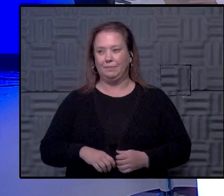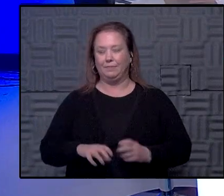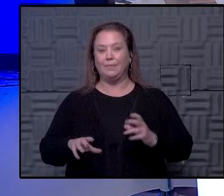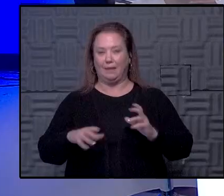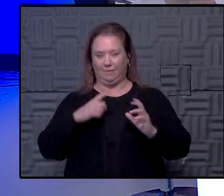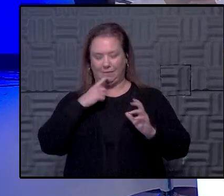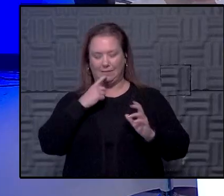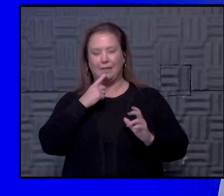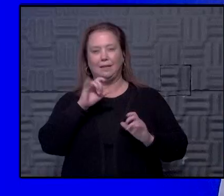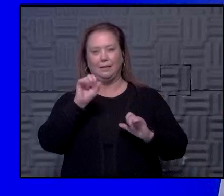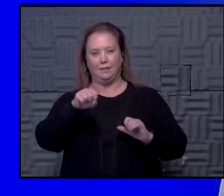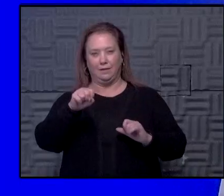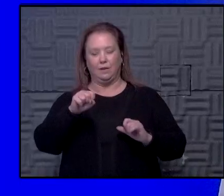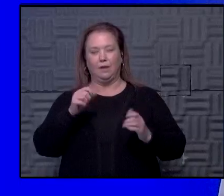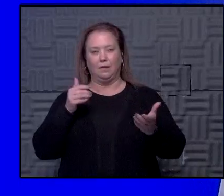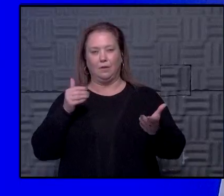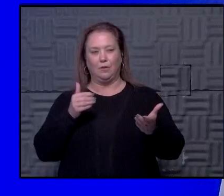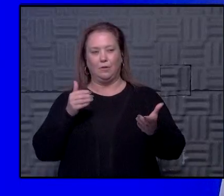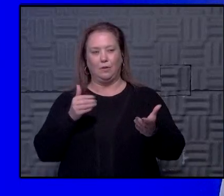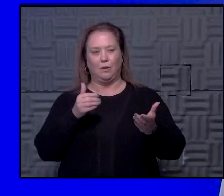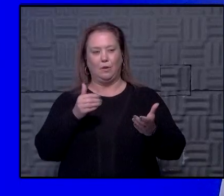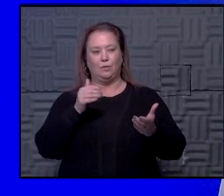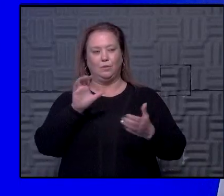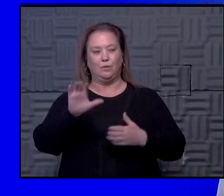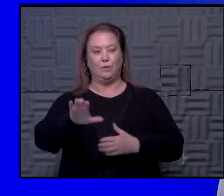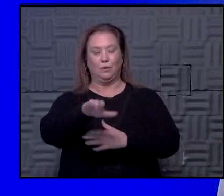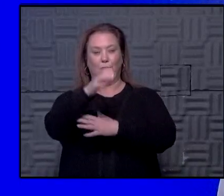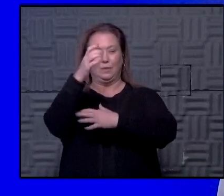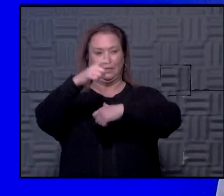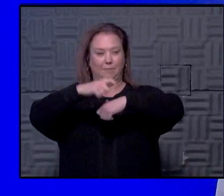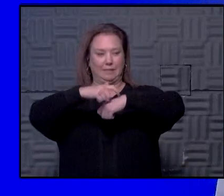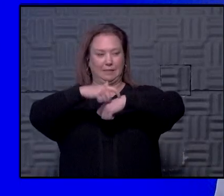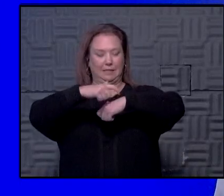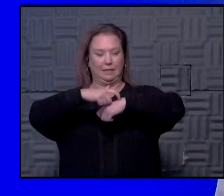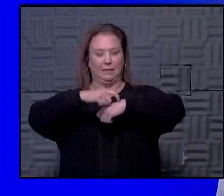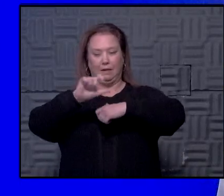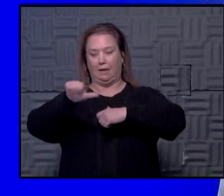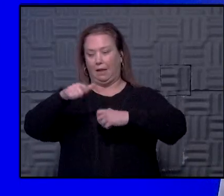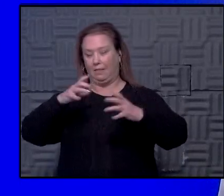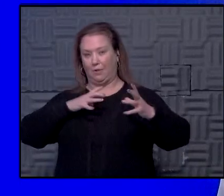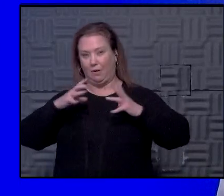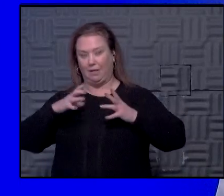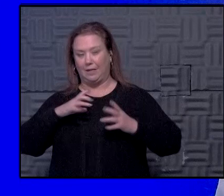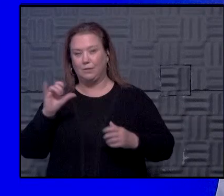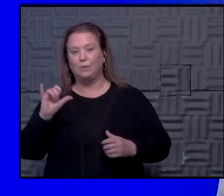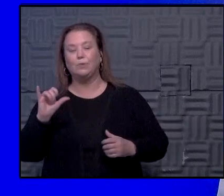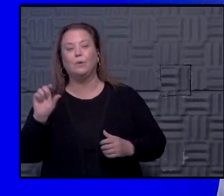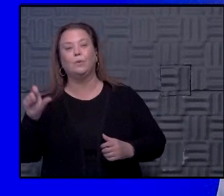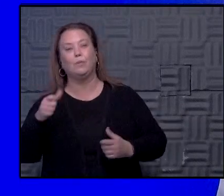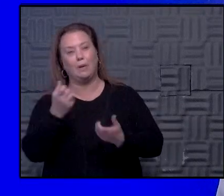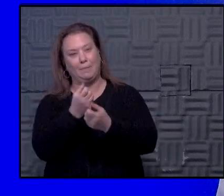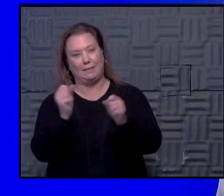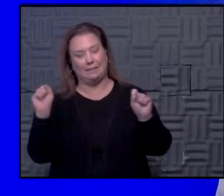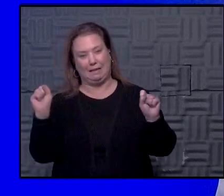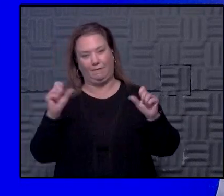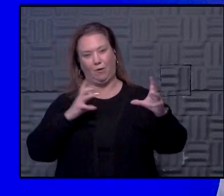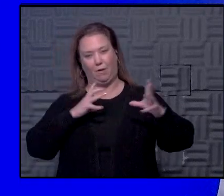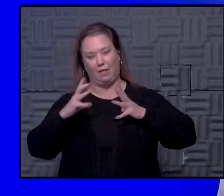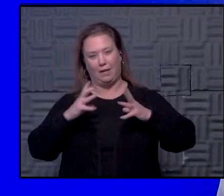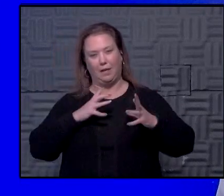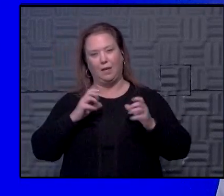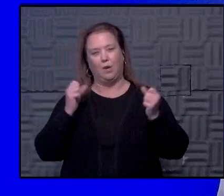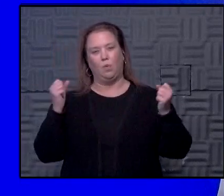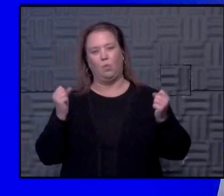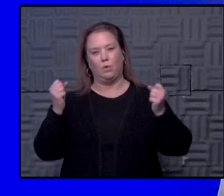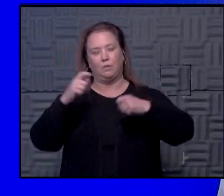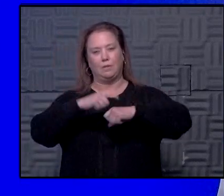like to echo on that. We are getting closer to Christmas time. Other holidays as well. We all want to be safe for these holidays. We know it's the